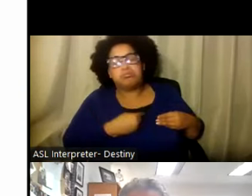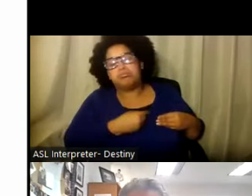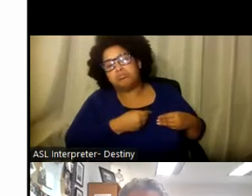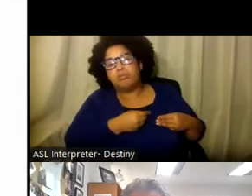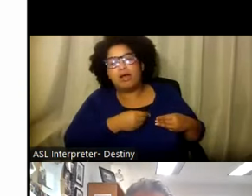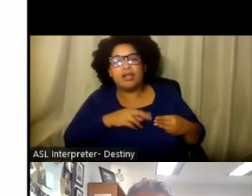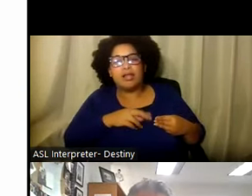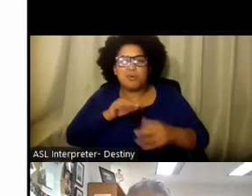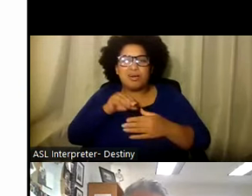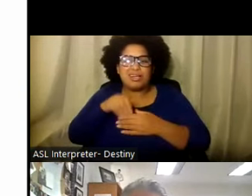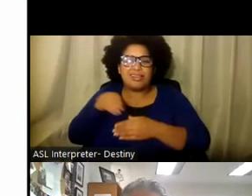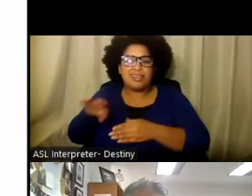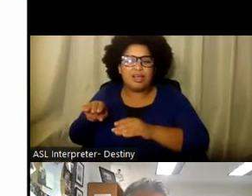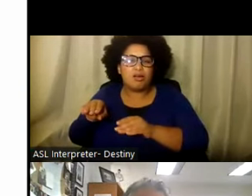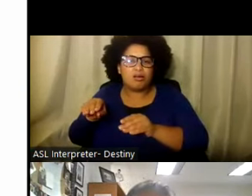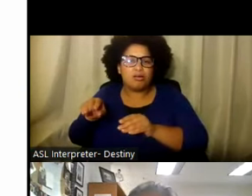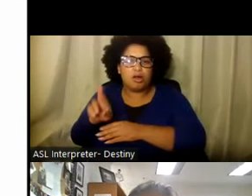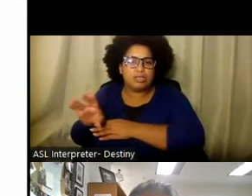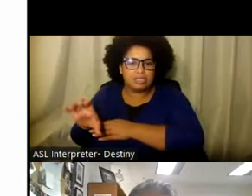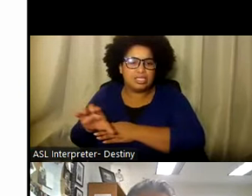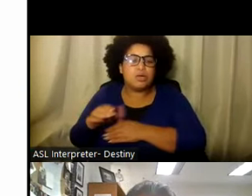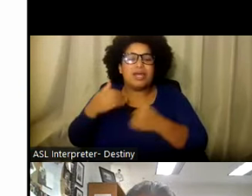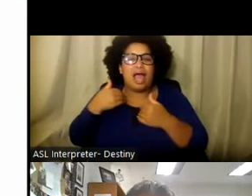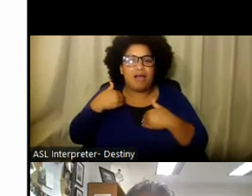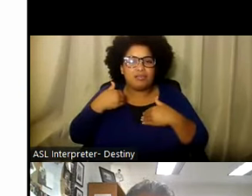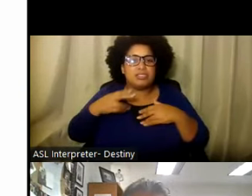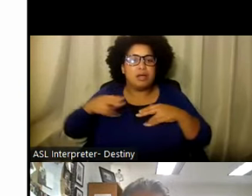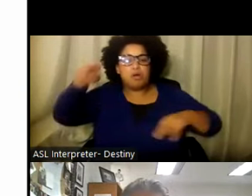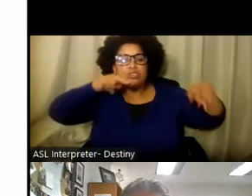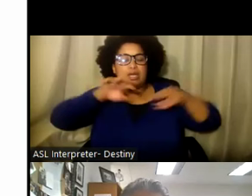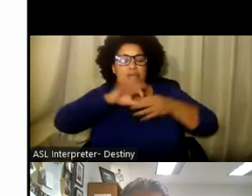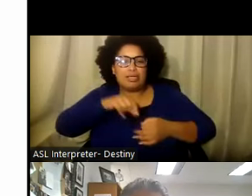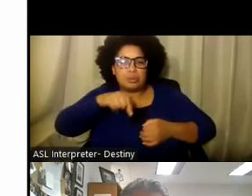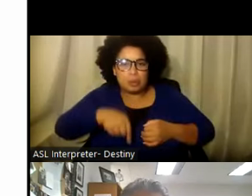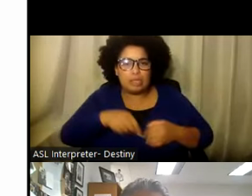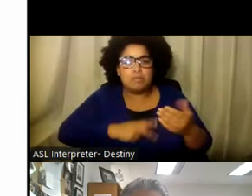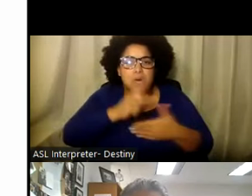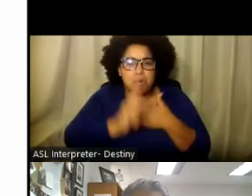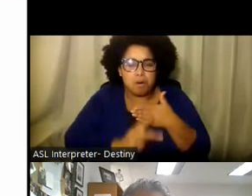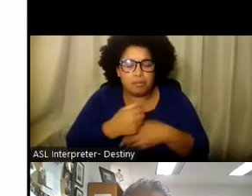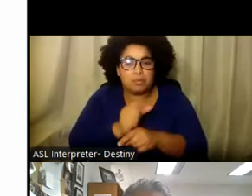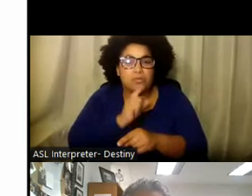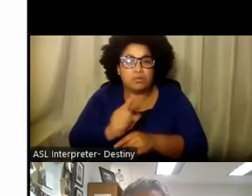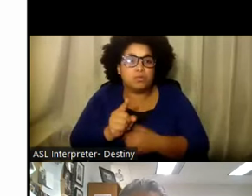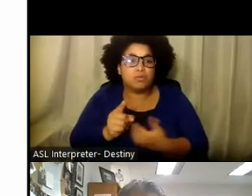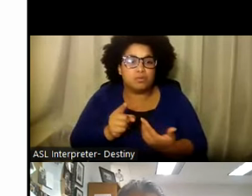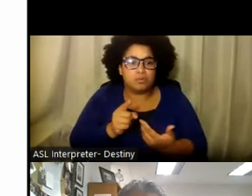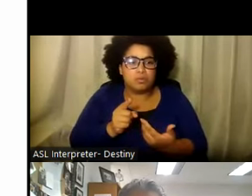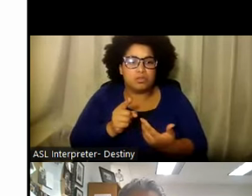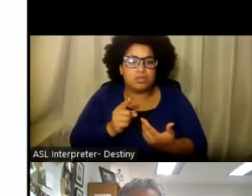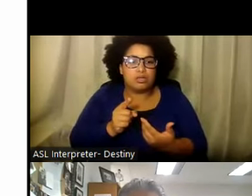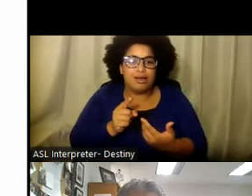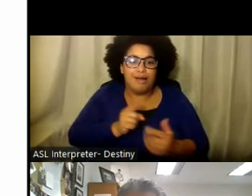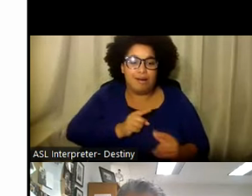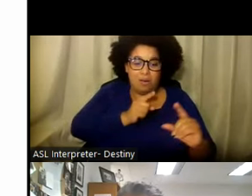as well, so that there's some oversight on the program and that so that we make sure that it achieves what